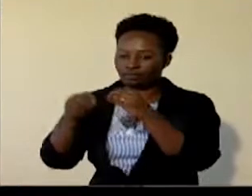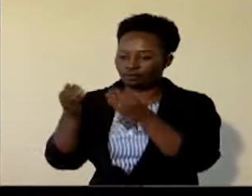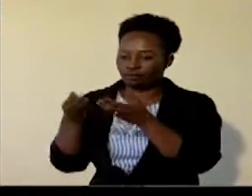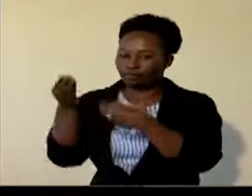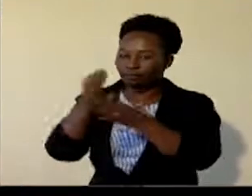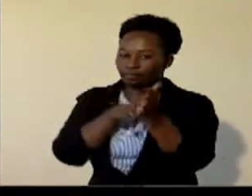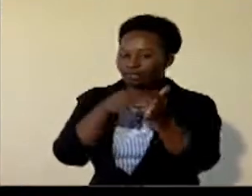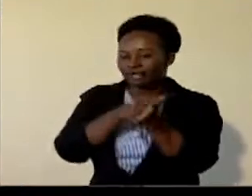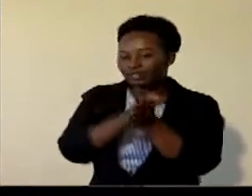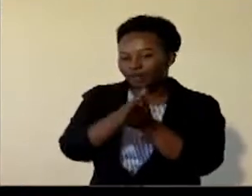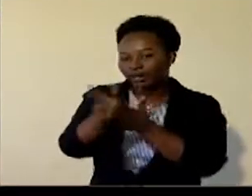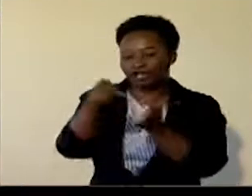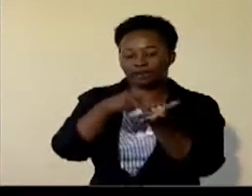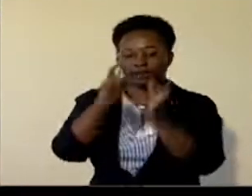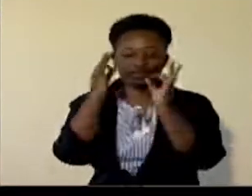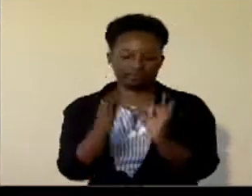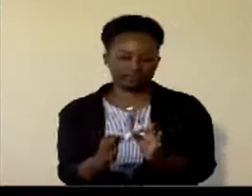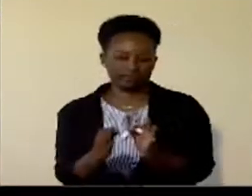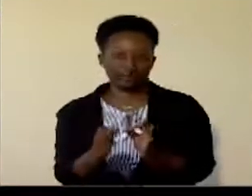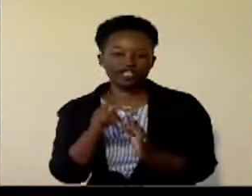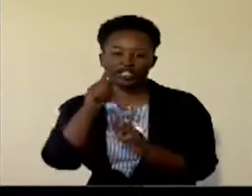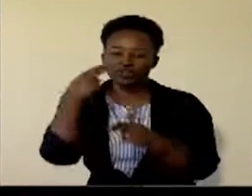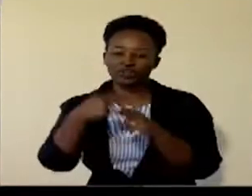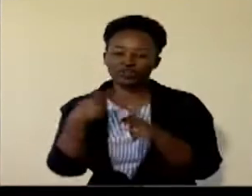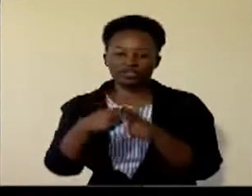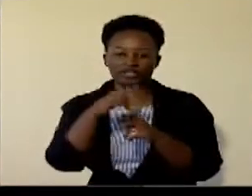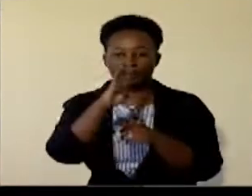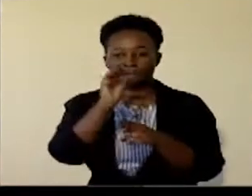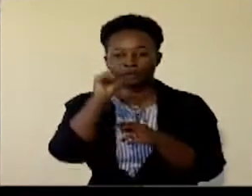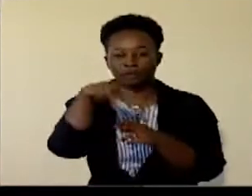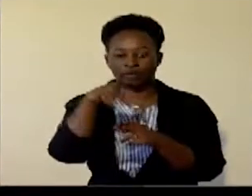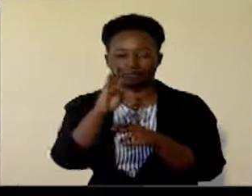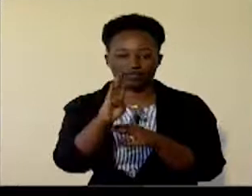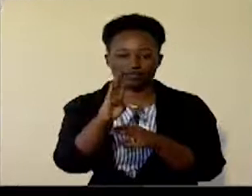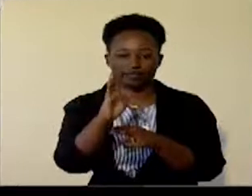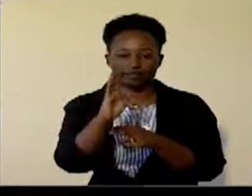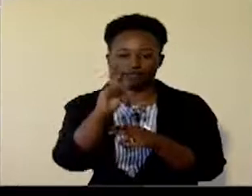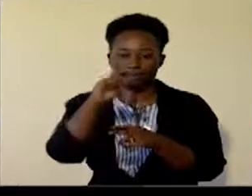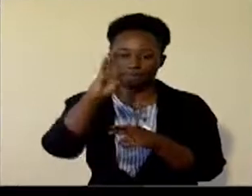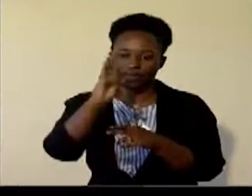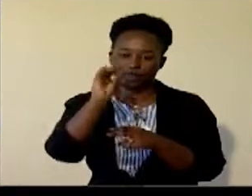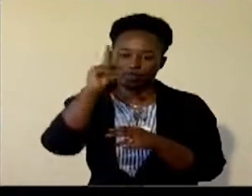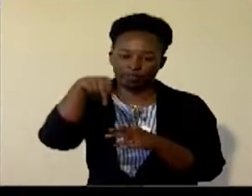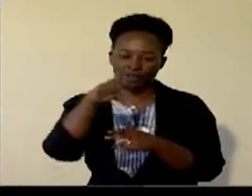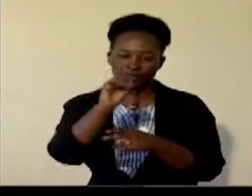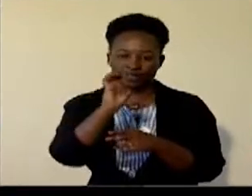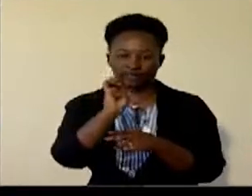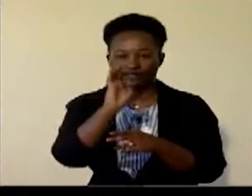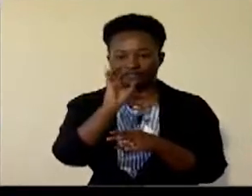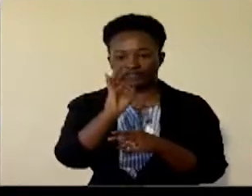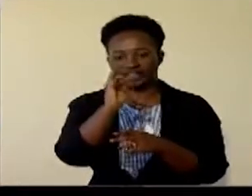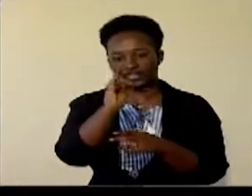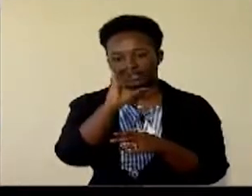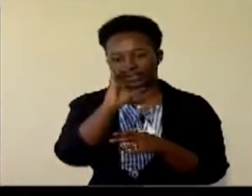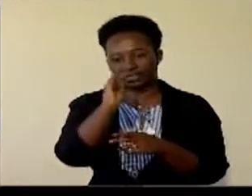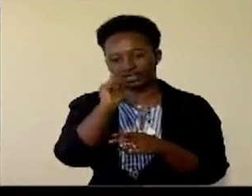deficit. Now, how can we solve a balance of payment deficit? What could be the measures that